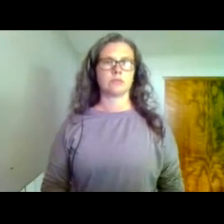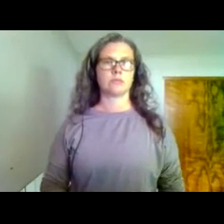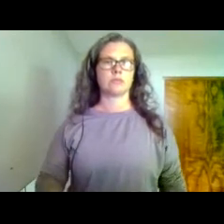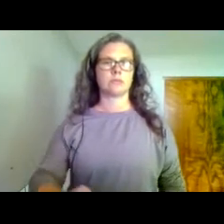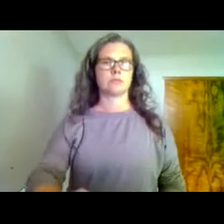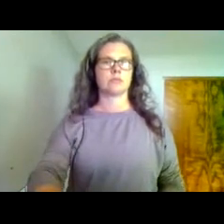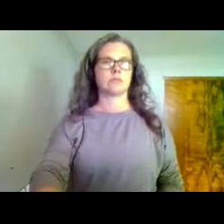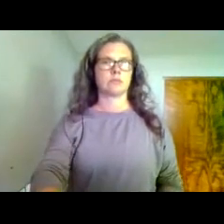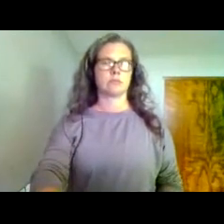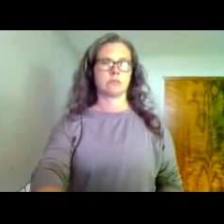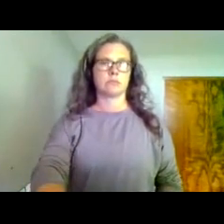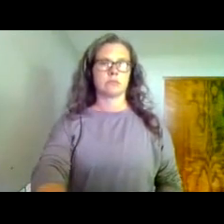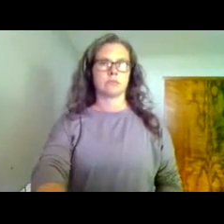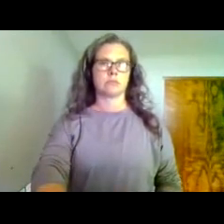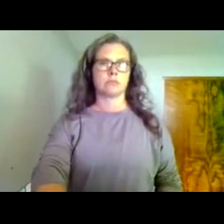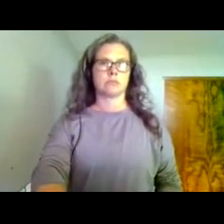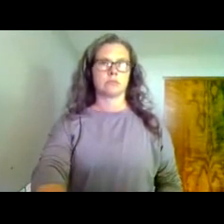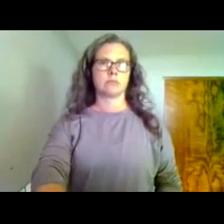just ODOT number on that,